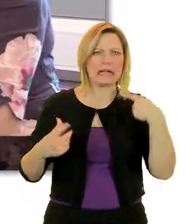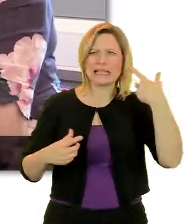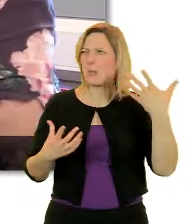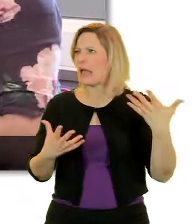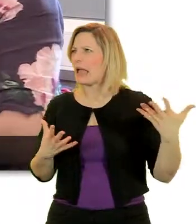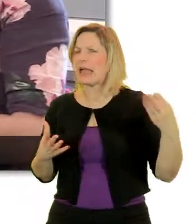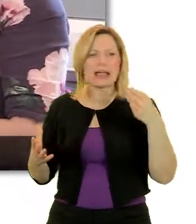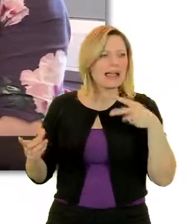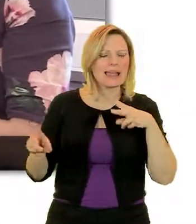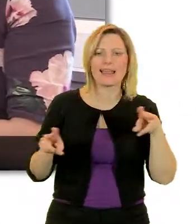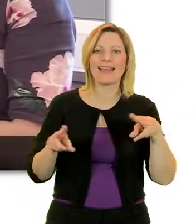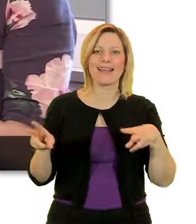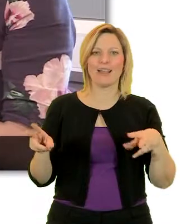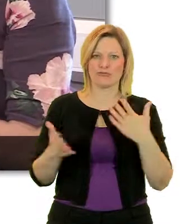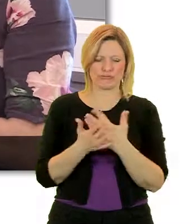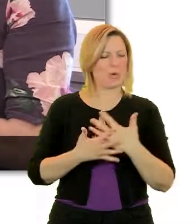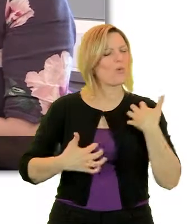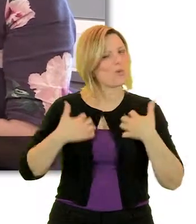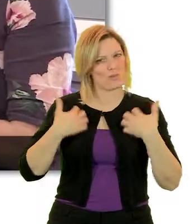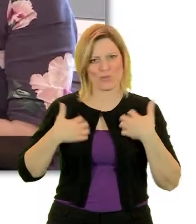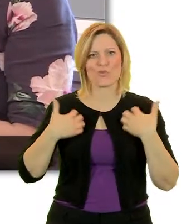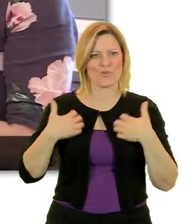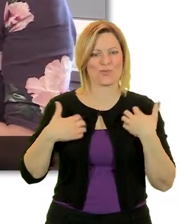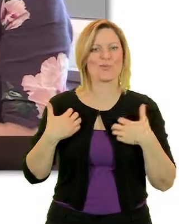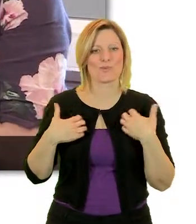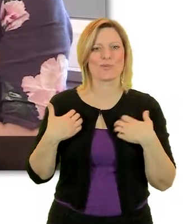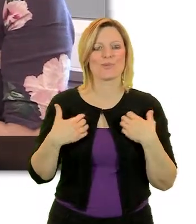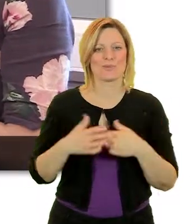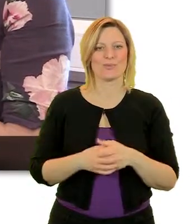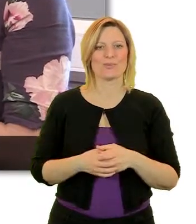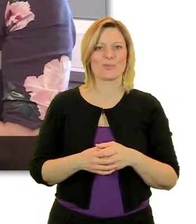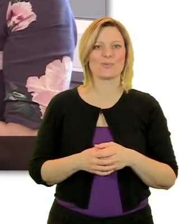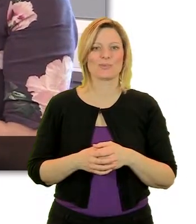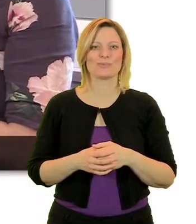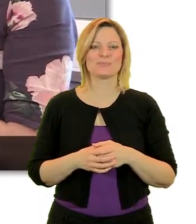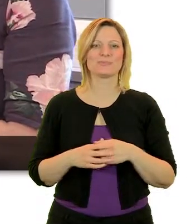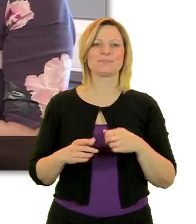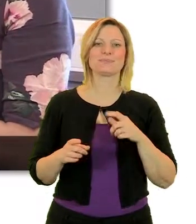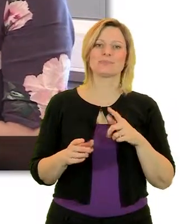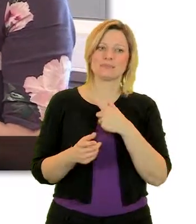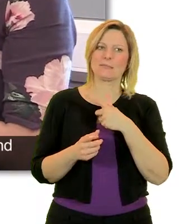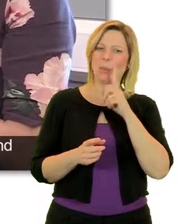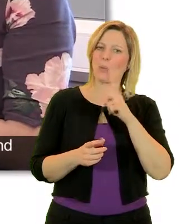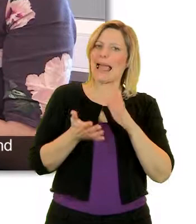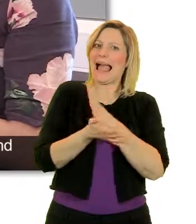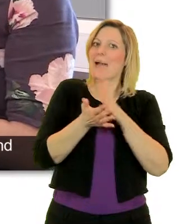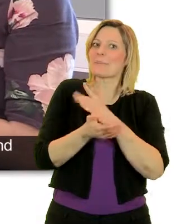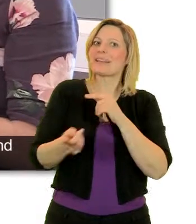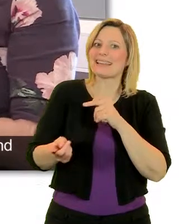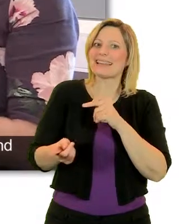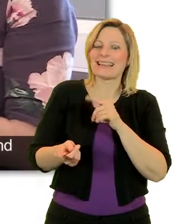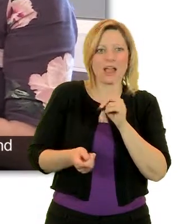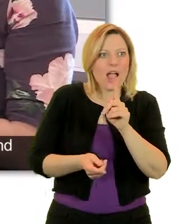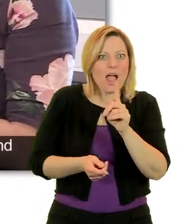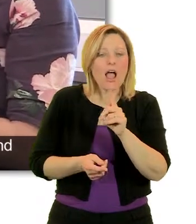sounds were, really interested, really sort of intrigued and happy. And yeah, that's another